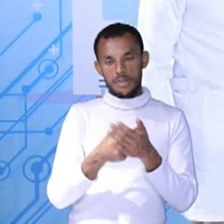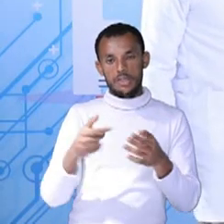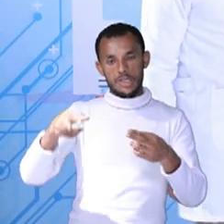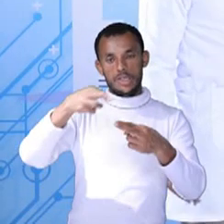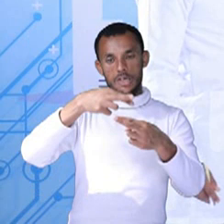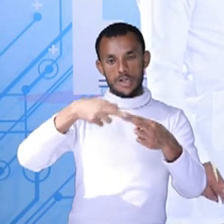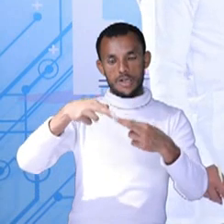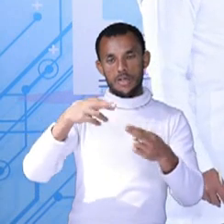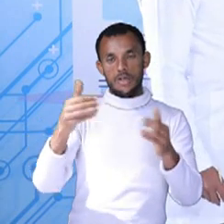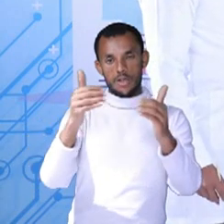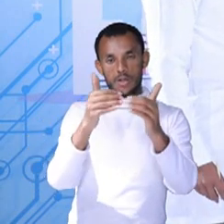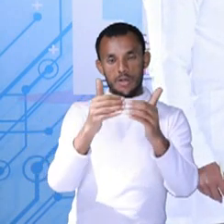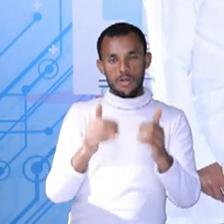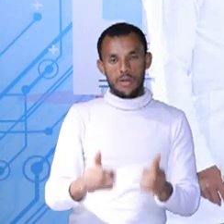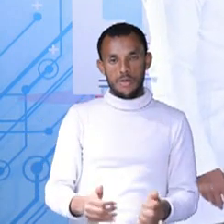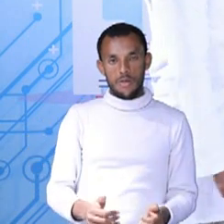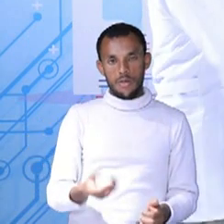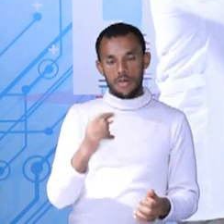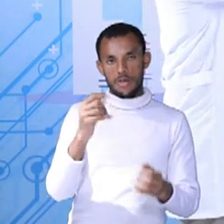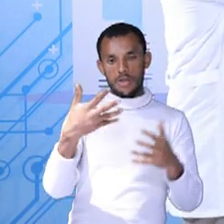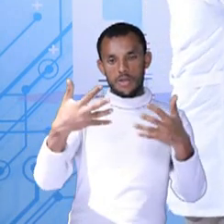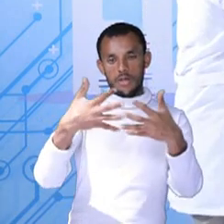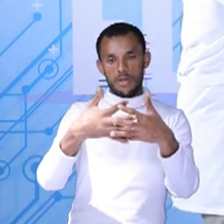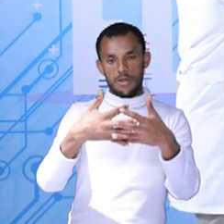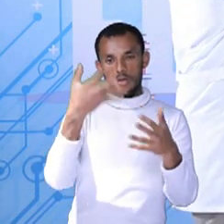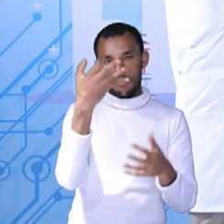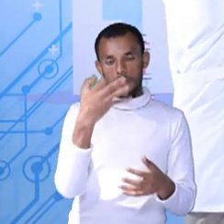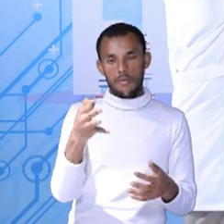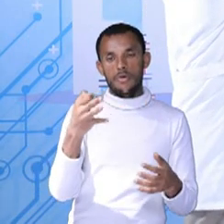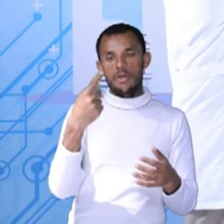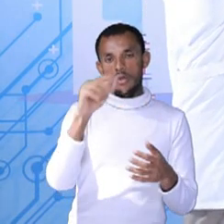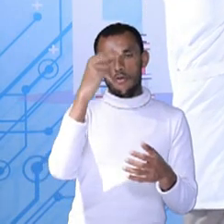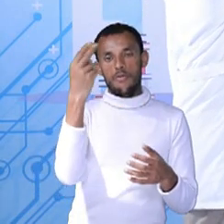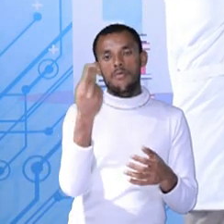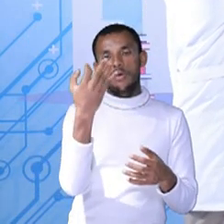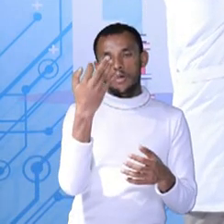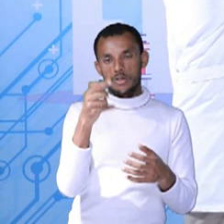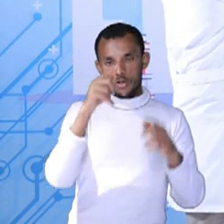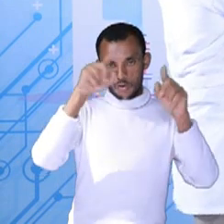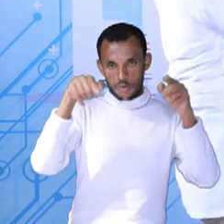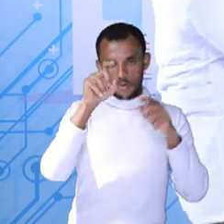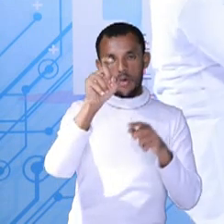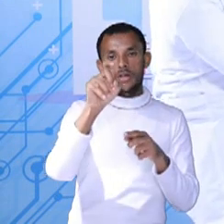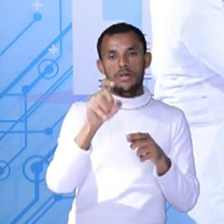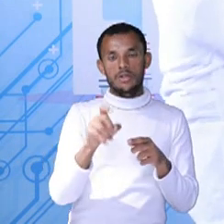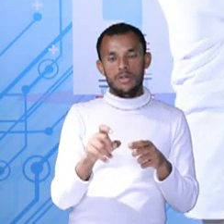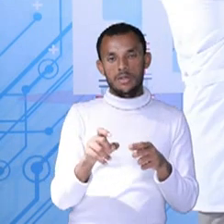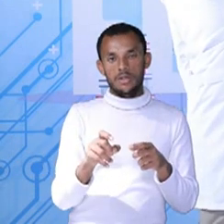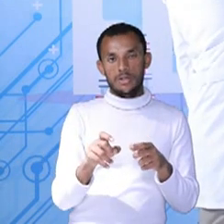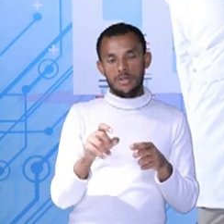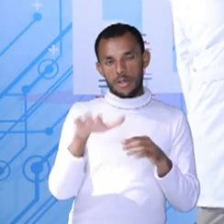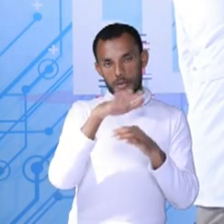region is equal to the integration of the function g of x. The upper function